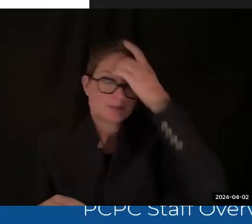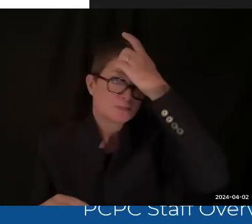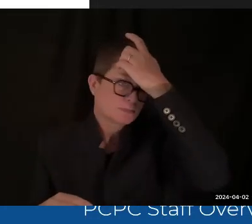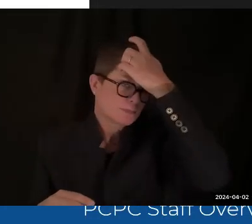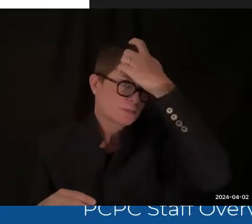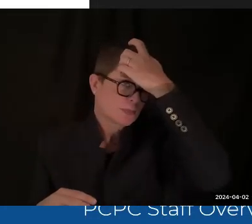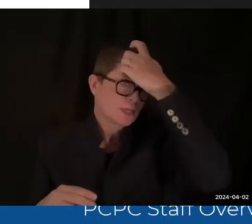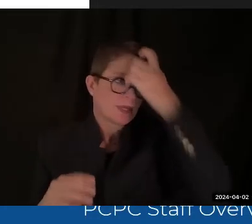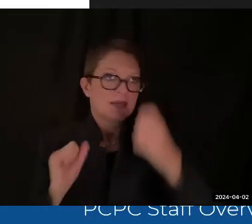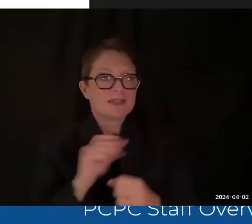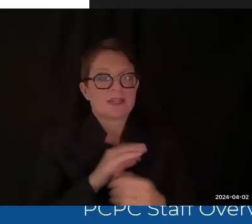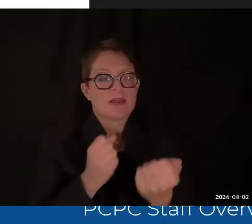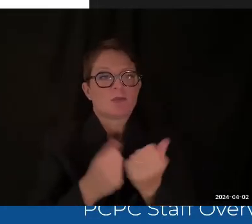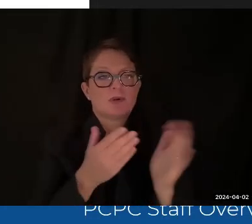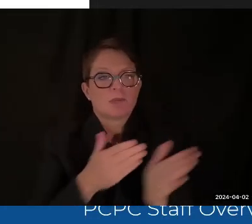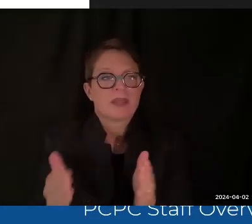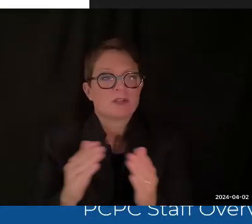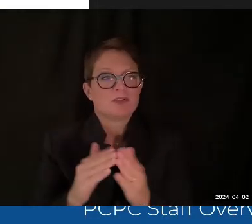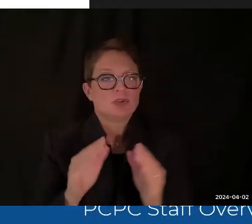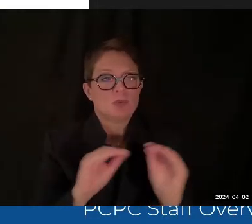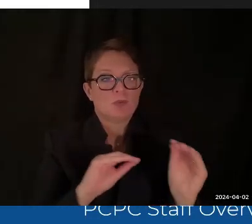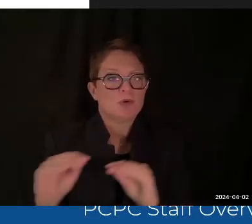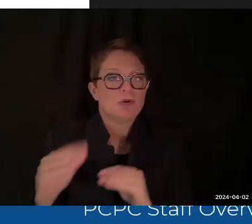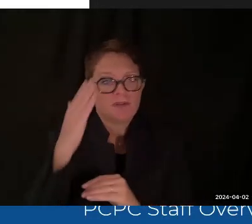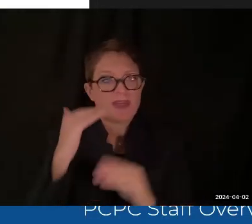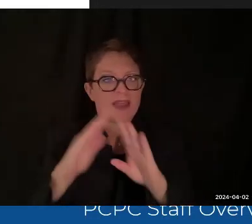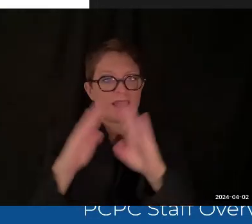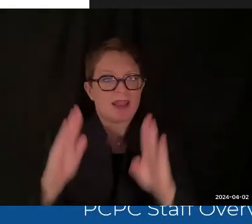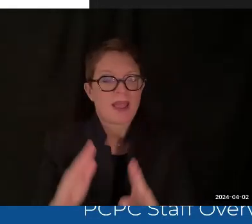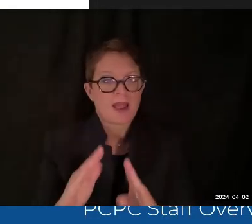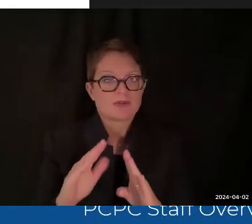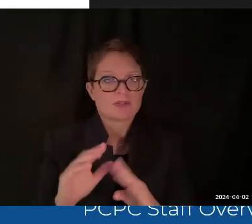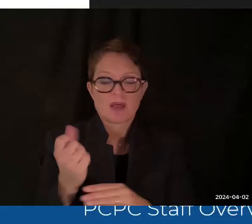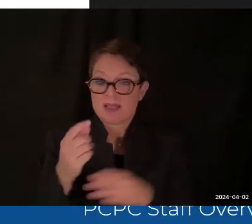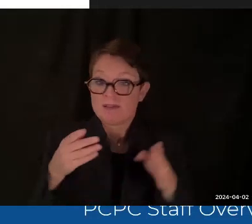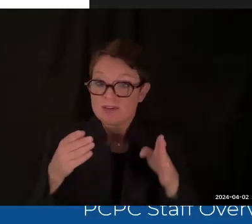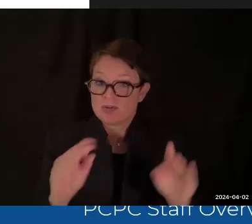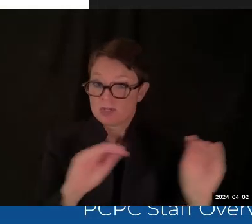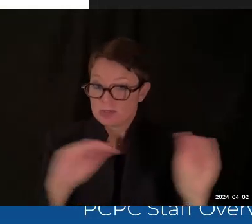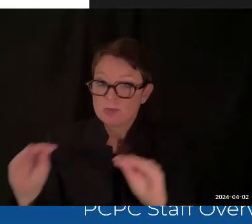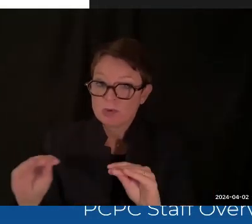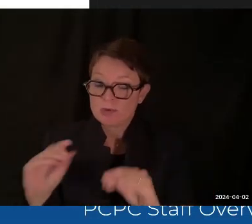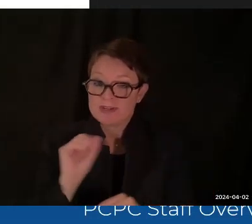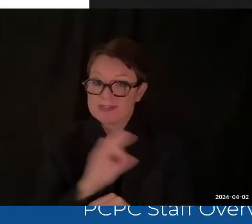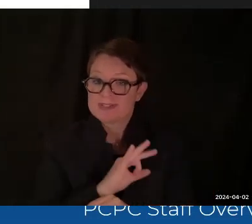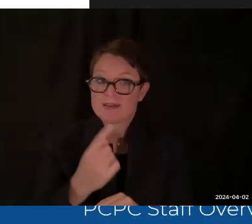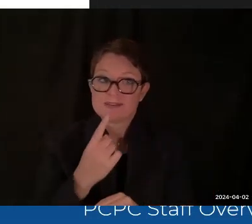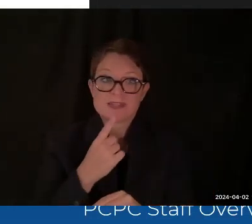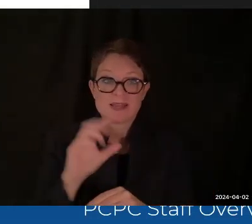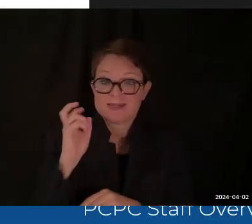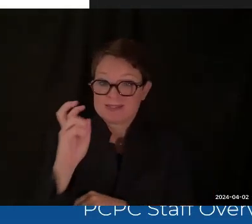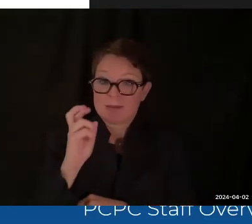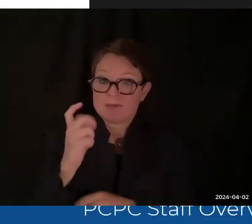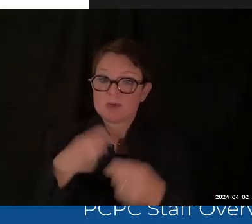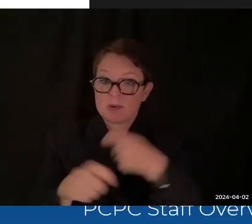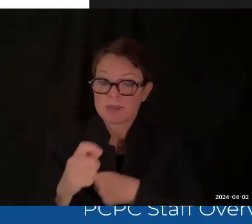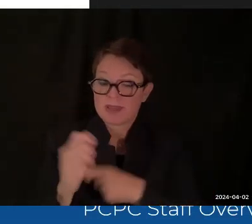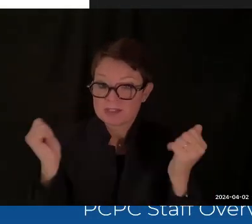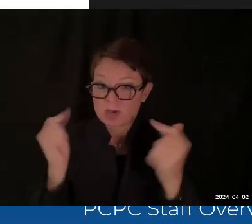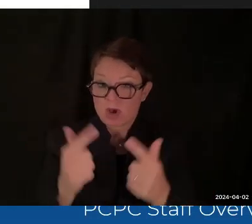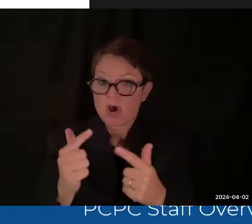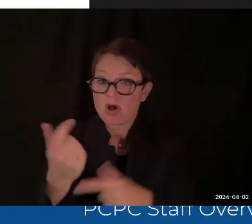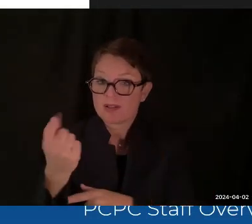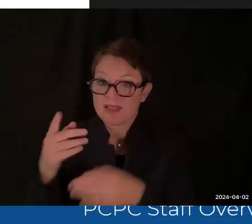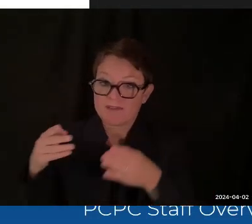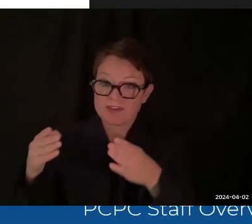Staff supports plans to relocate the SEPTA head house west of 11th Street. Staff notes that SEPTA is replacing all of the